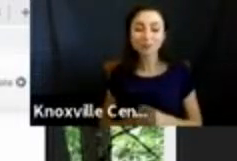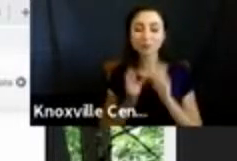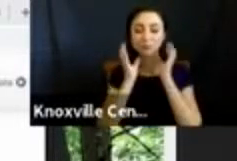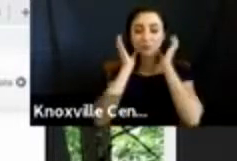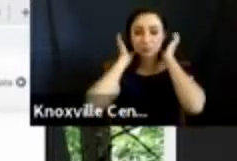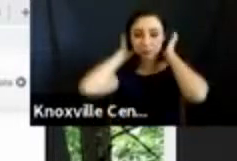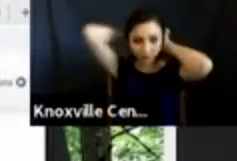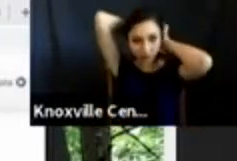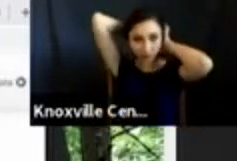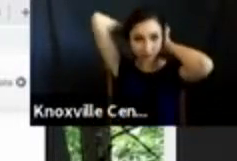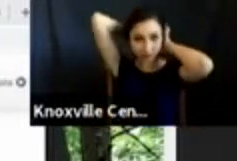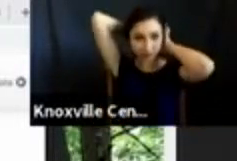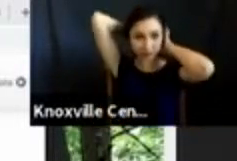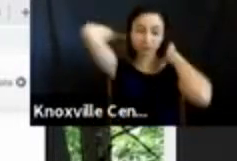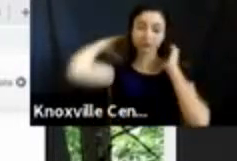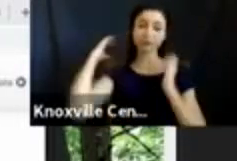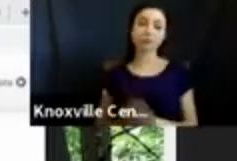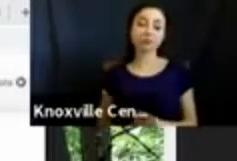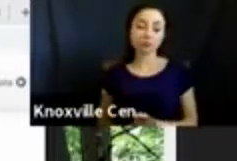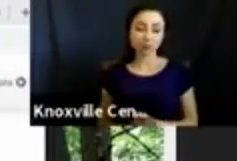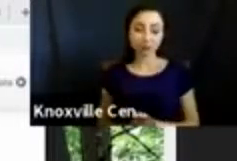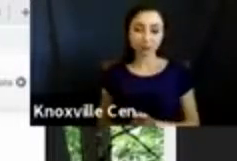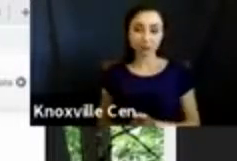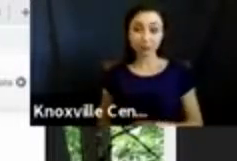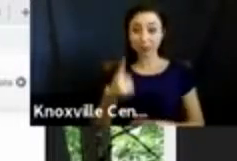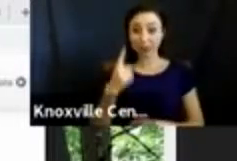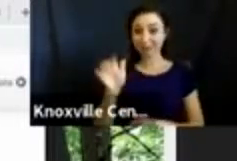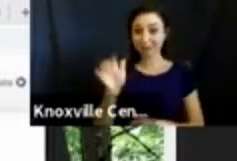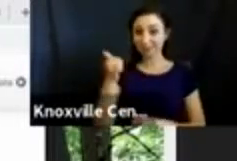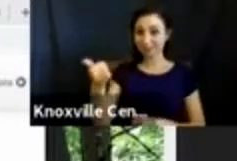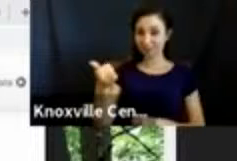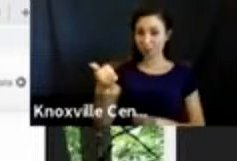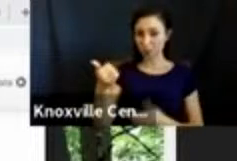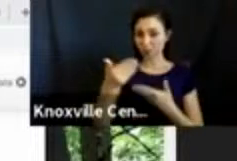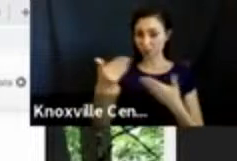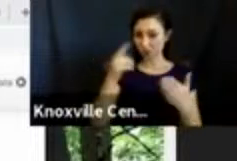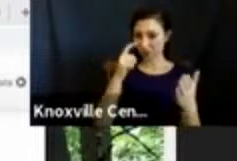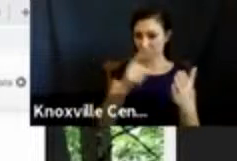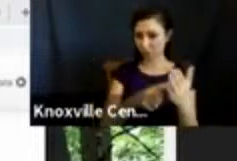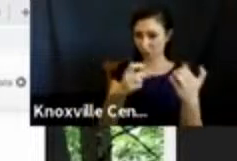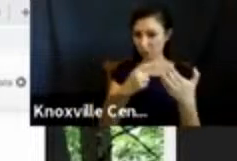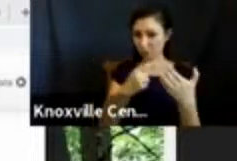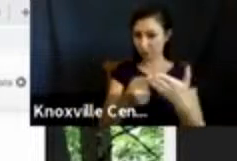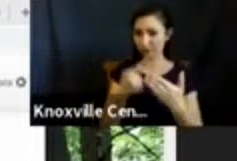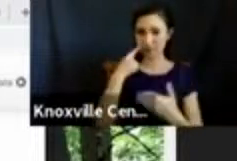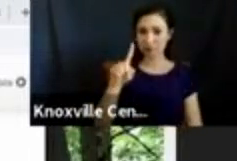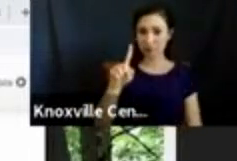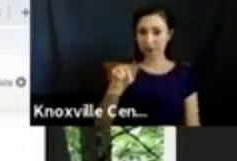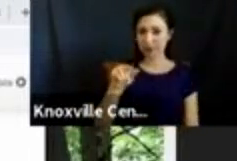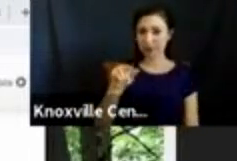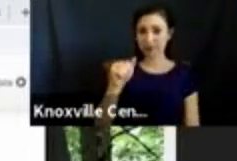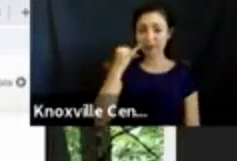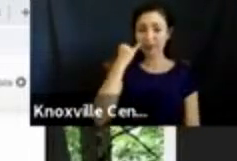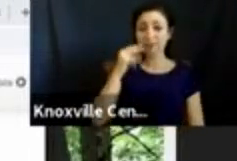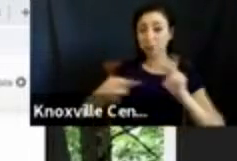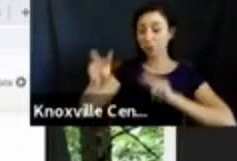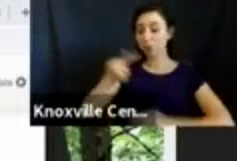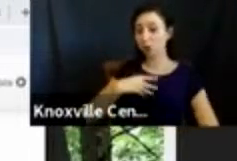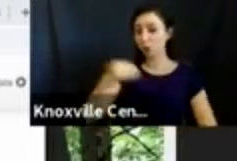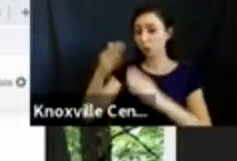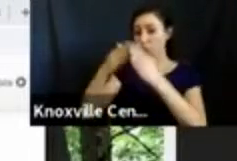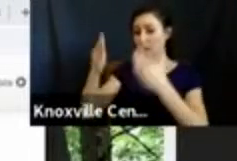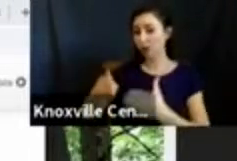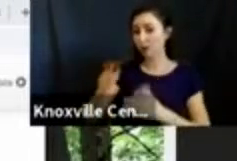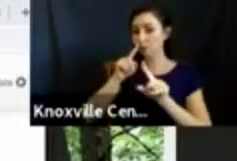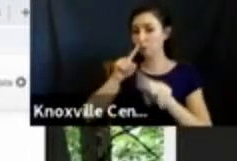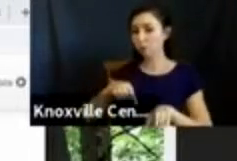I think the other note that I'd like to talk about with the data is if you looked at the White House report,